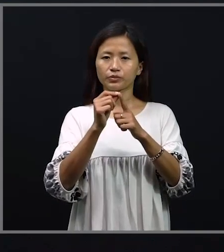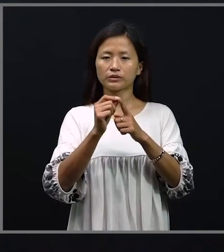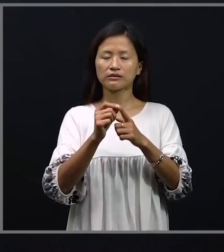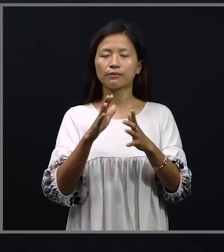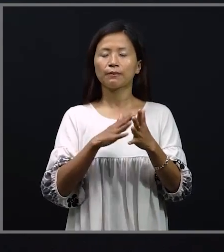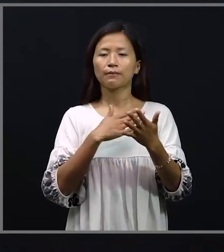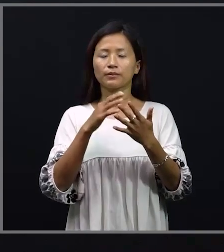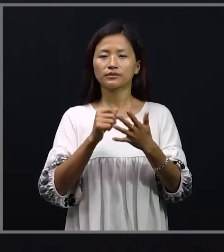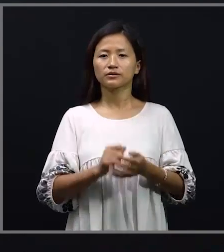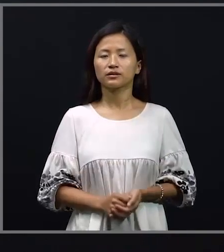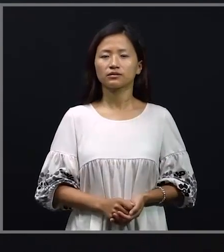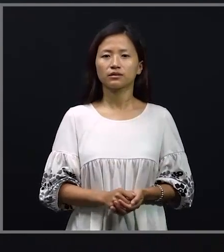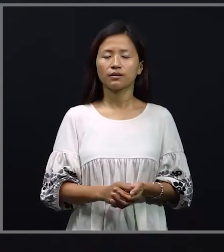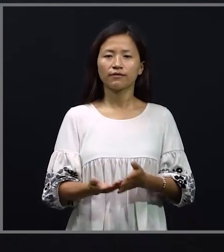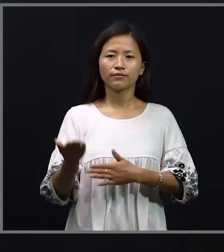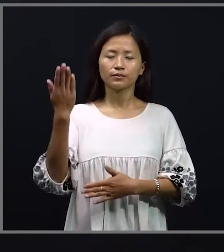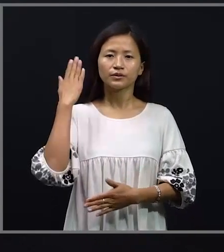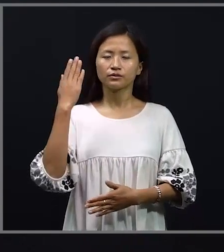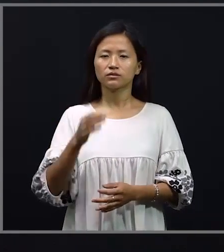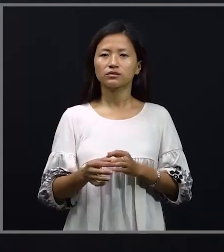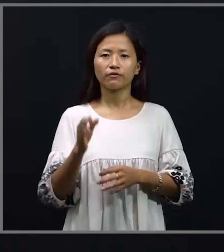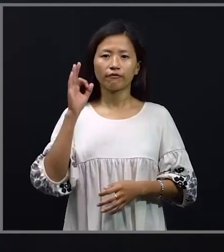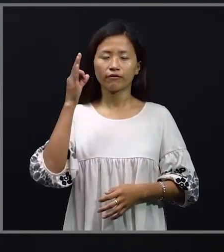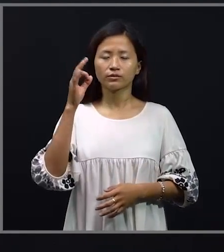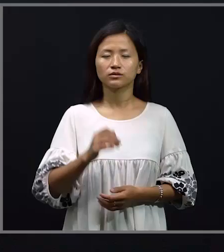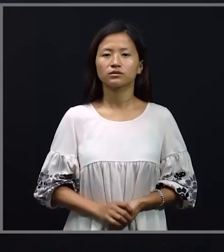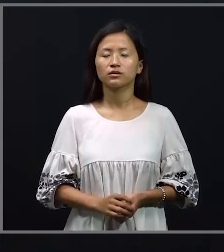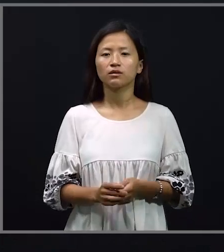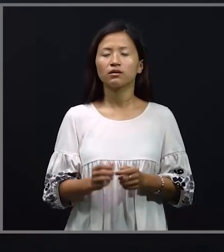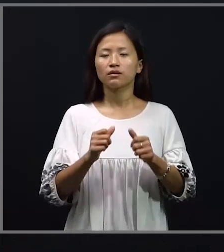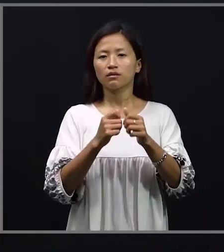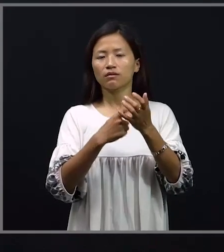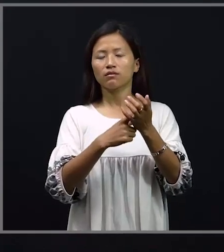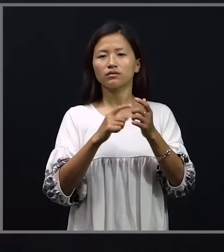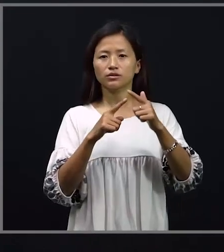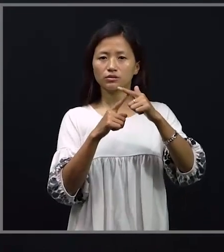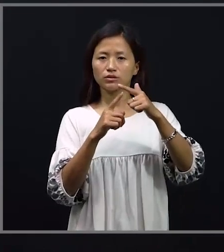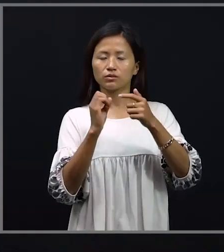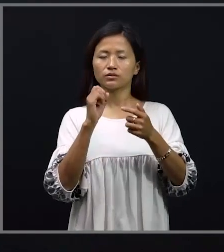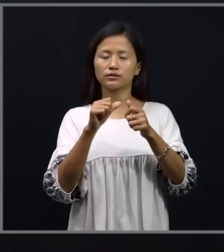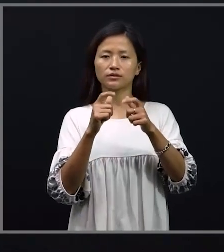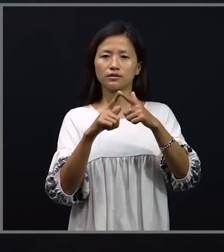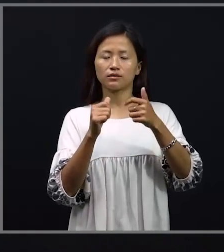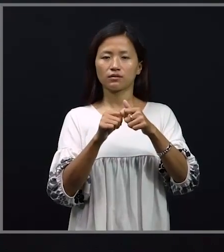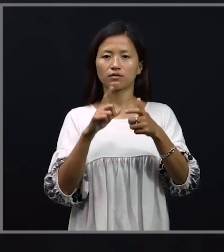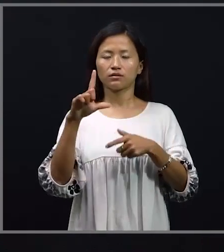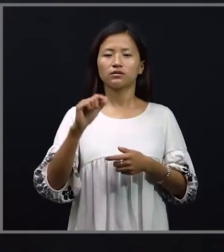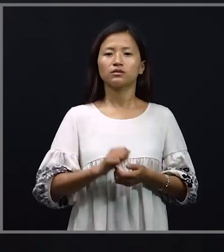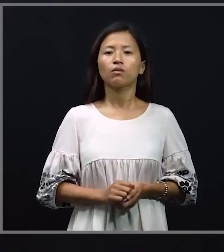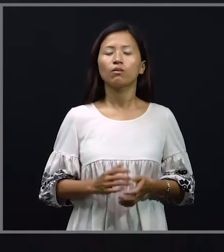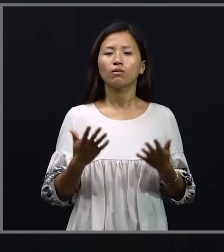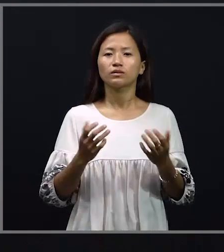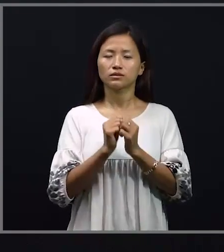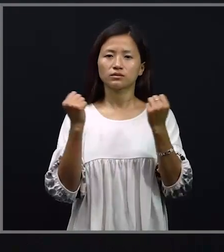Plato, okay, Plato and Aristotle, they did not clearly differentiate what a